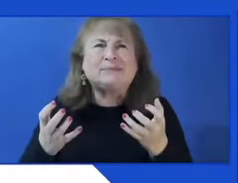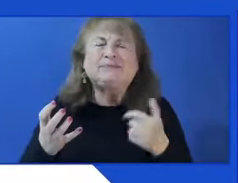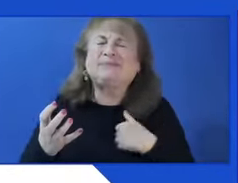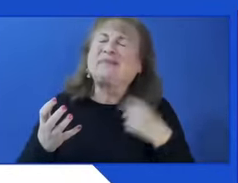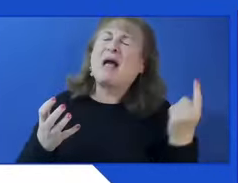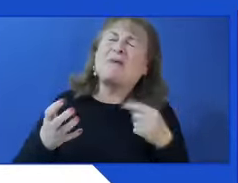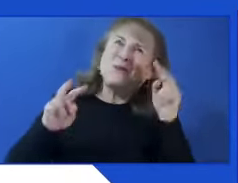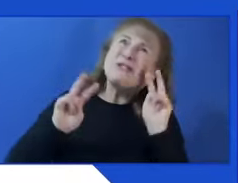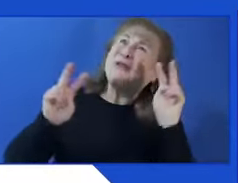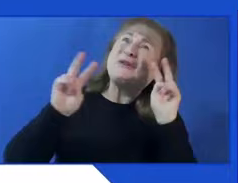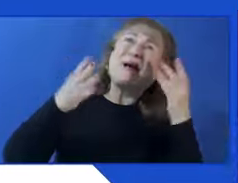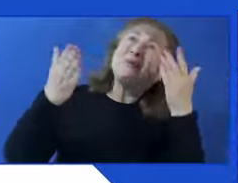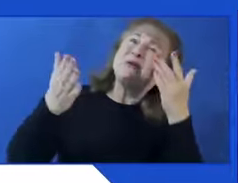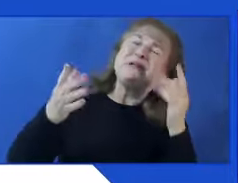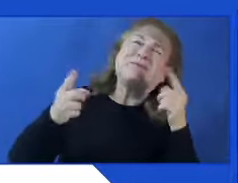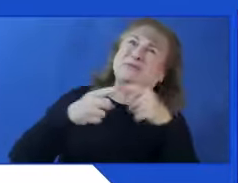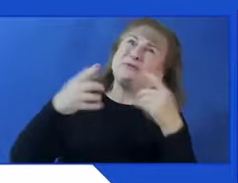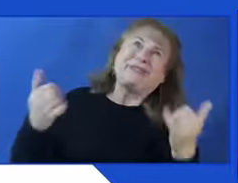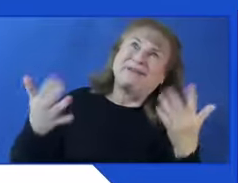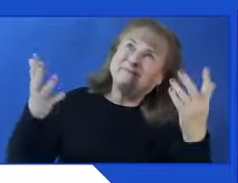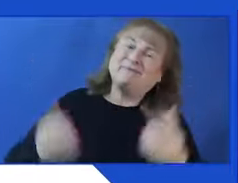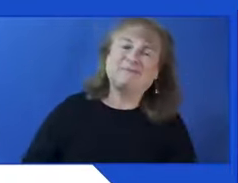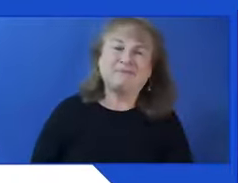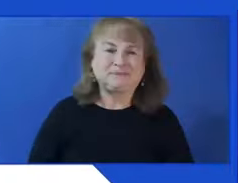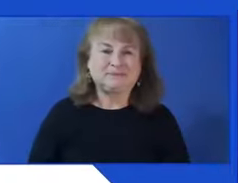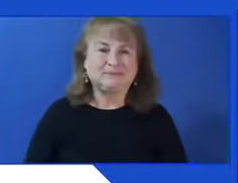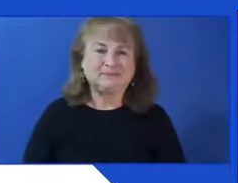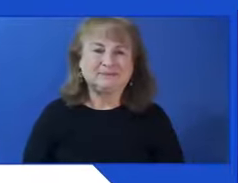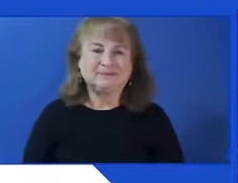up to him till this day.